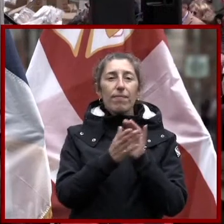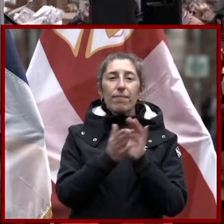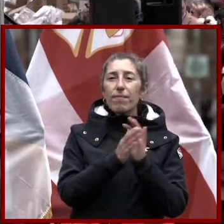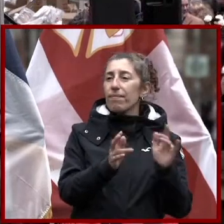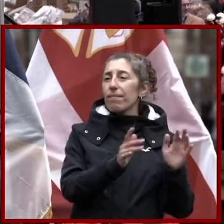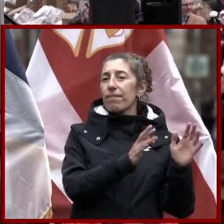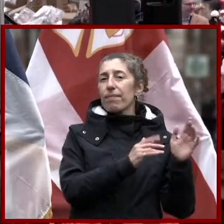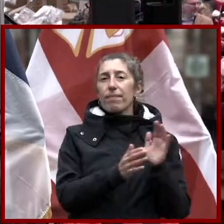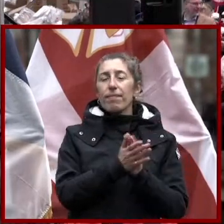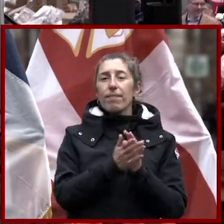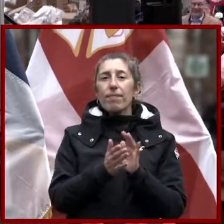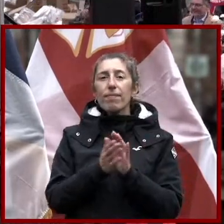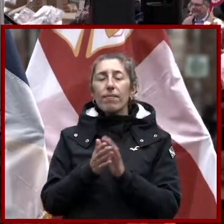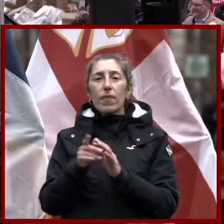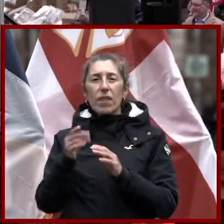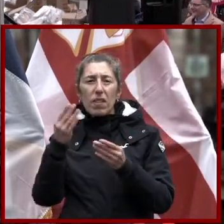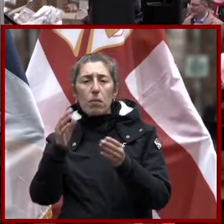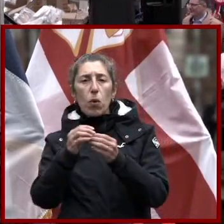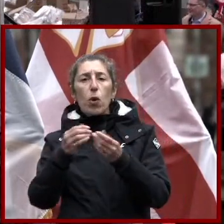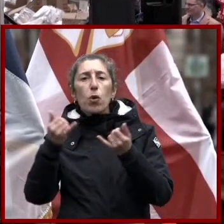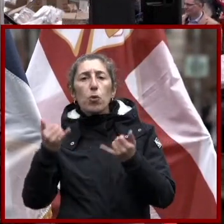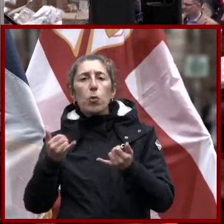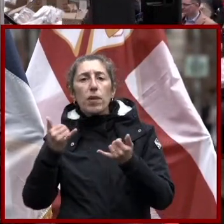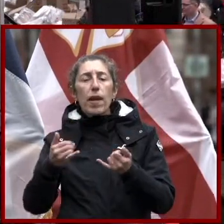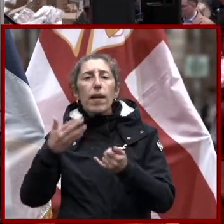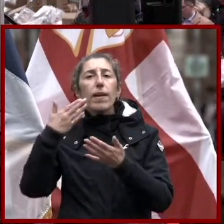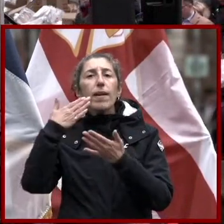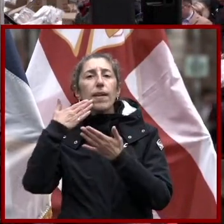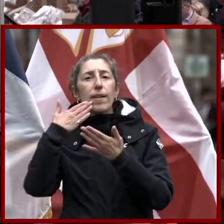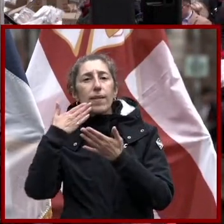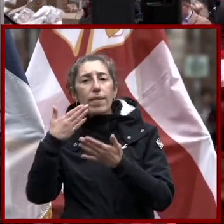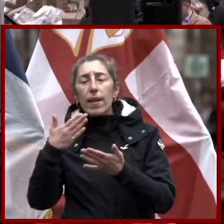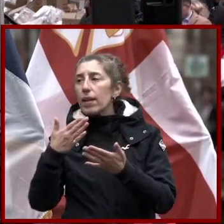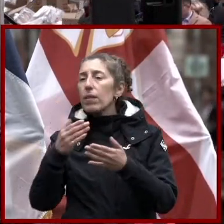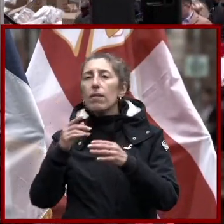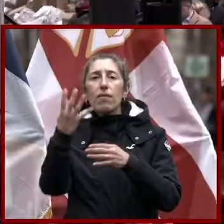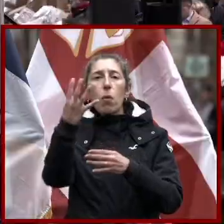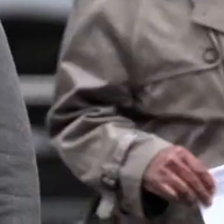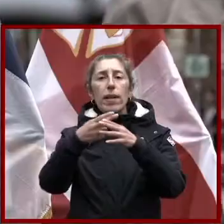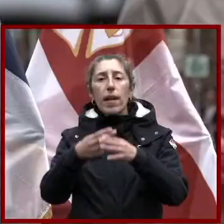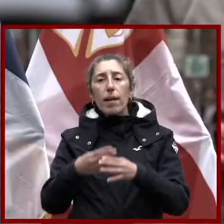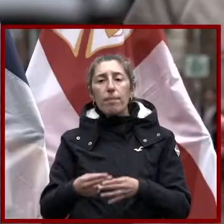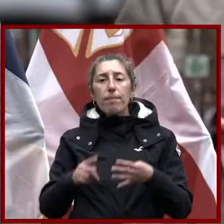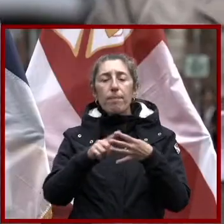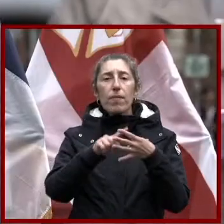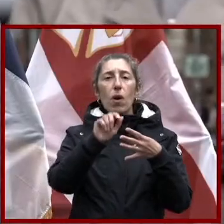Today, we remember Becky Ostrovolsky, age 20.